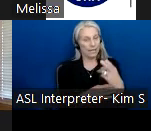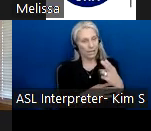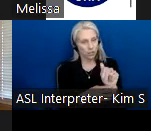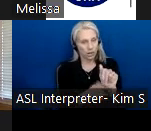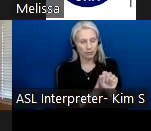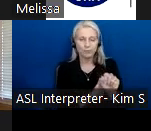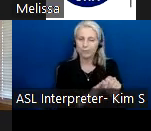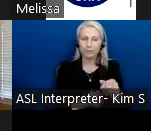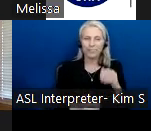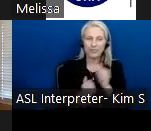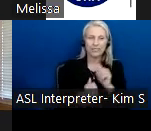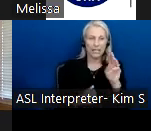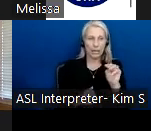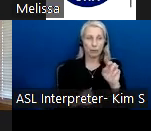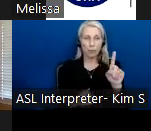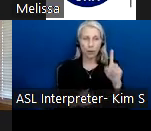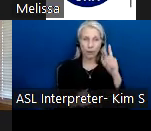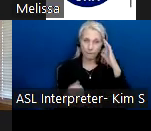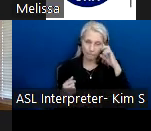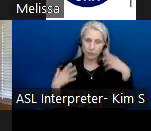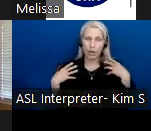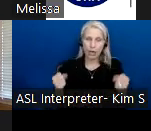on M1 emergency mental health forms.